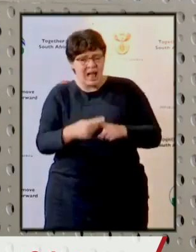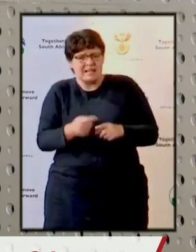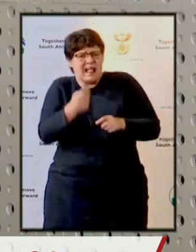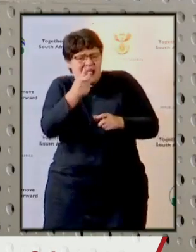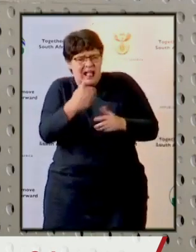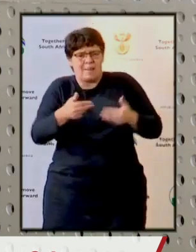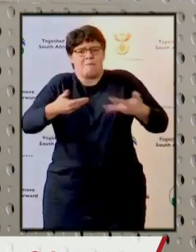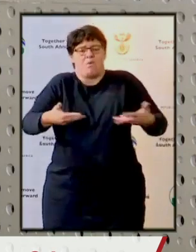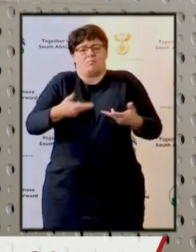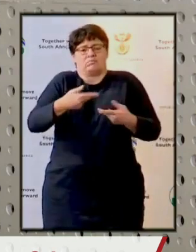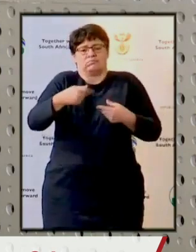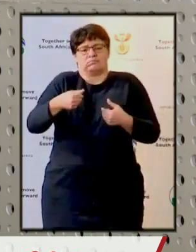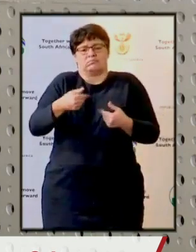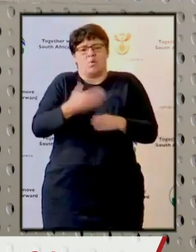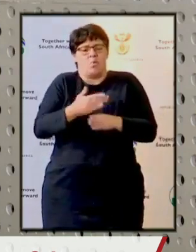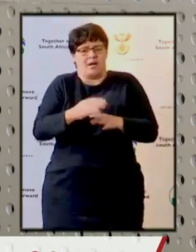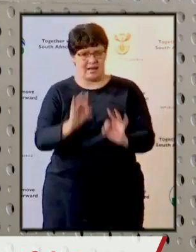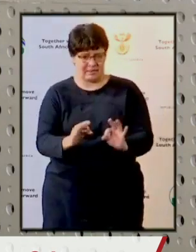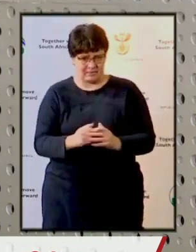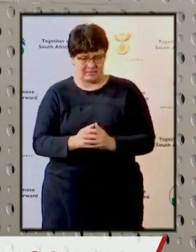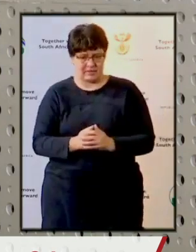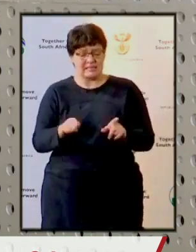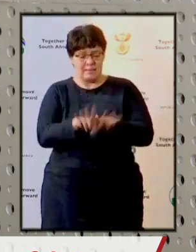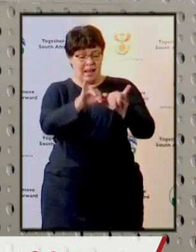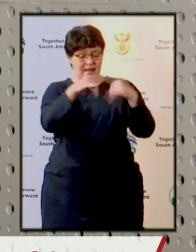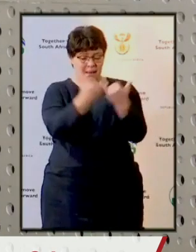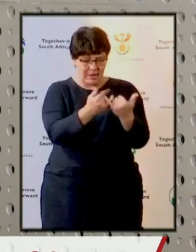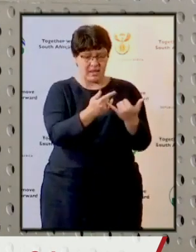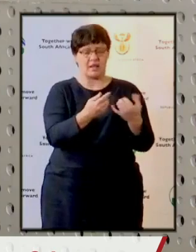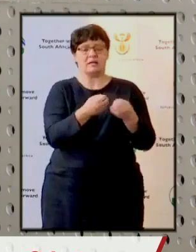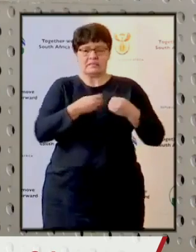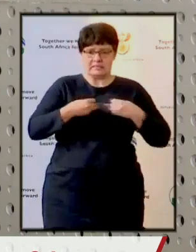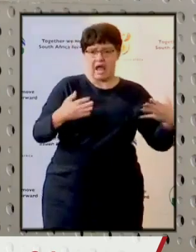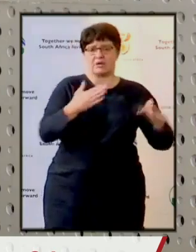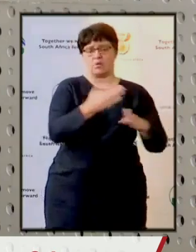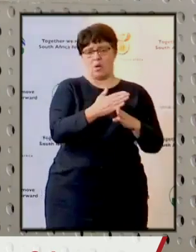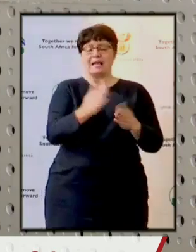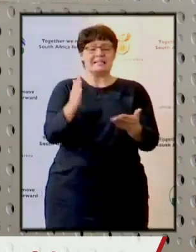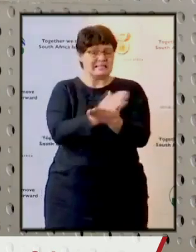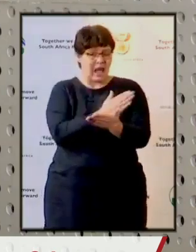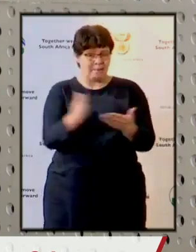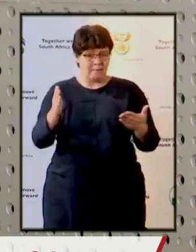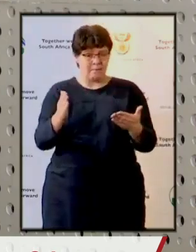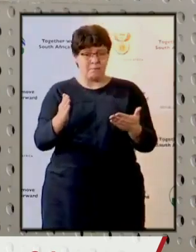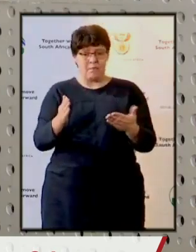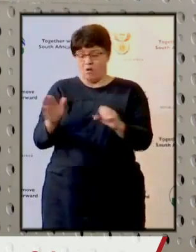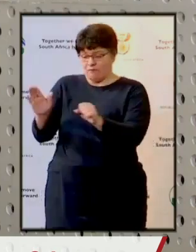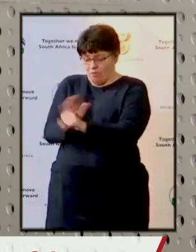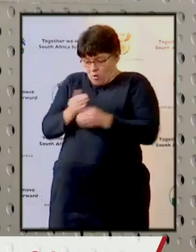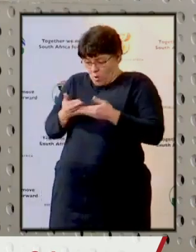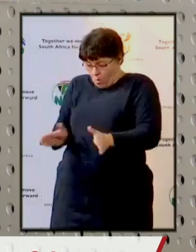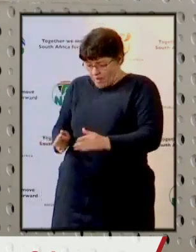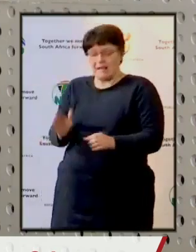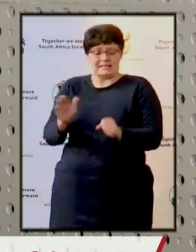to enable more firms to open up their operations. In some cases, it's a partial reopening. In some cases, it's a